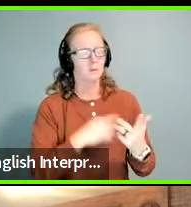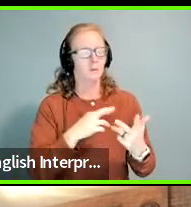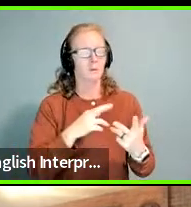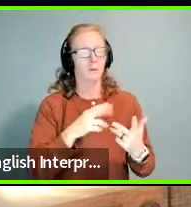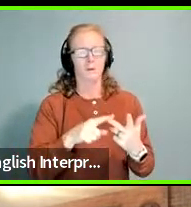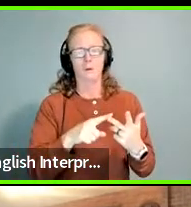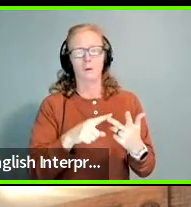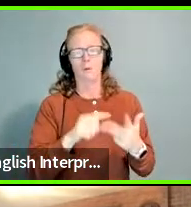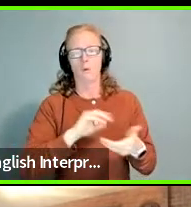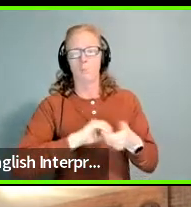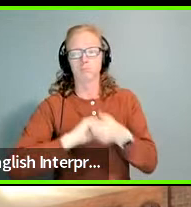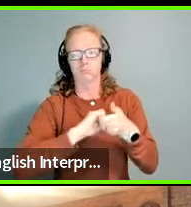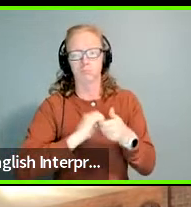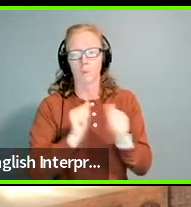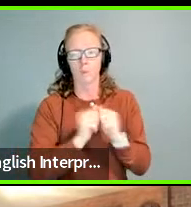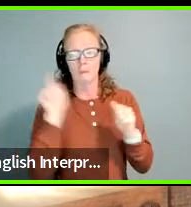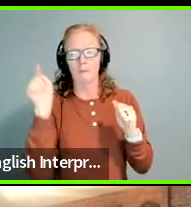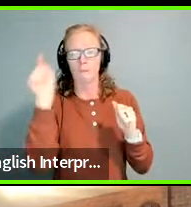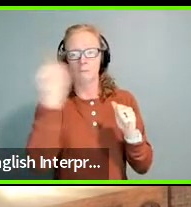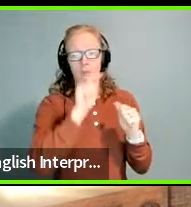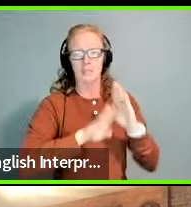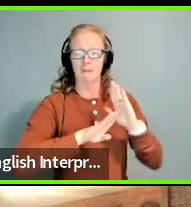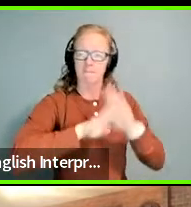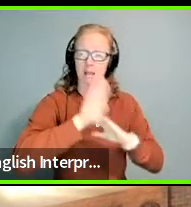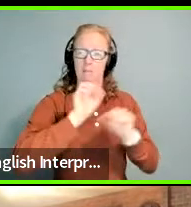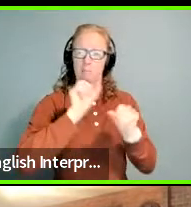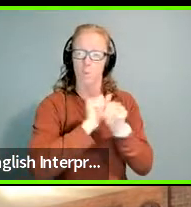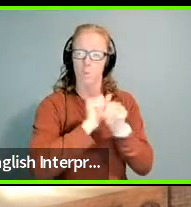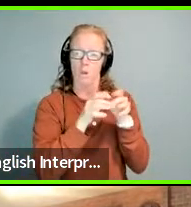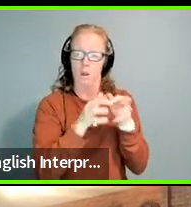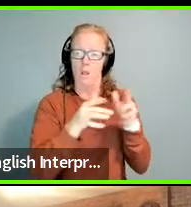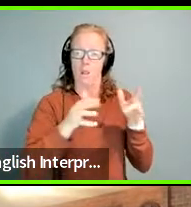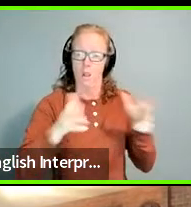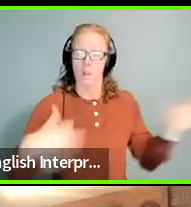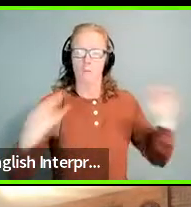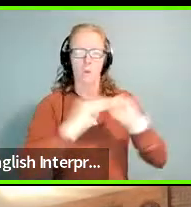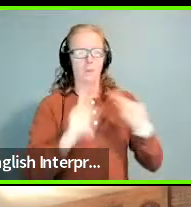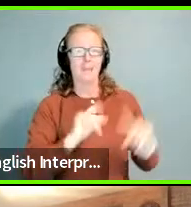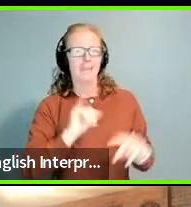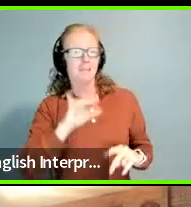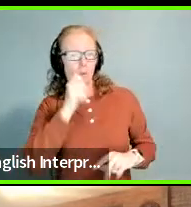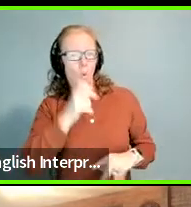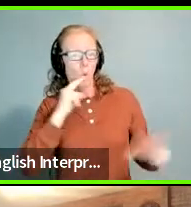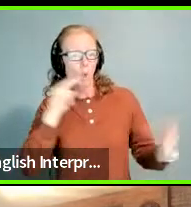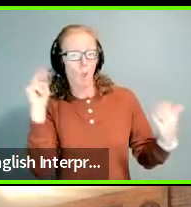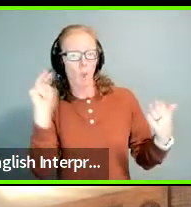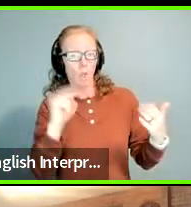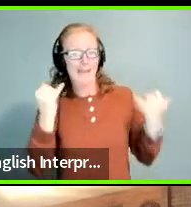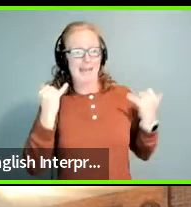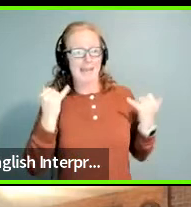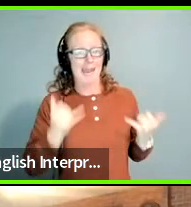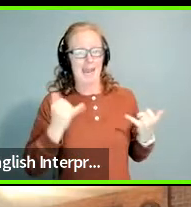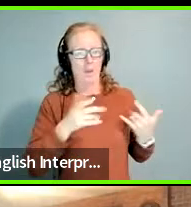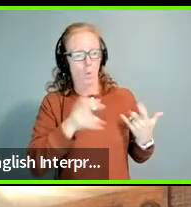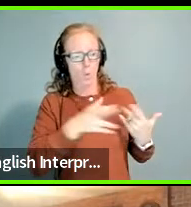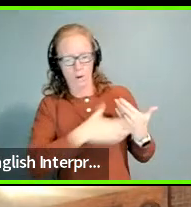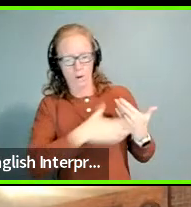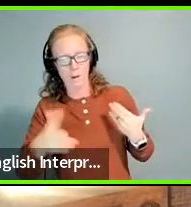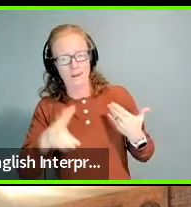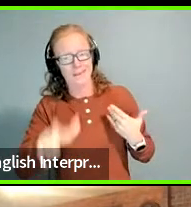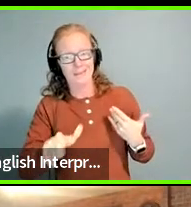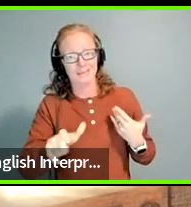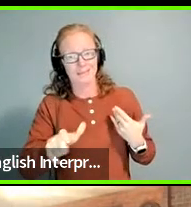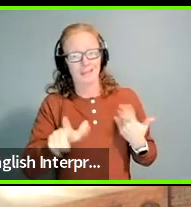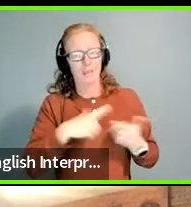do partnerships with things to develop that workforce. That's the other problem. If we don't start looking at what the workforce needs are, we may